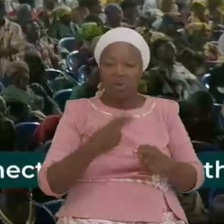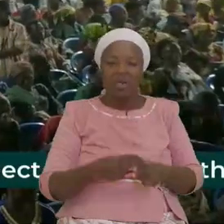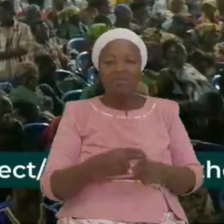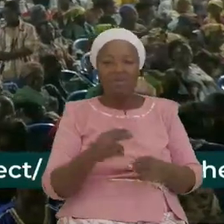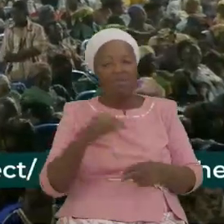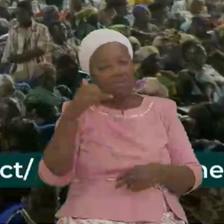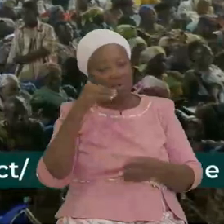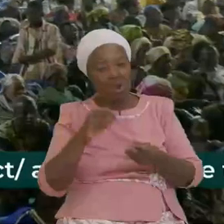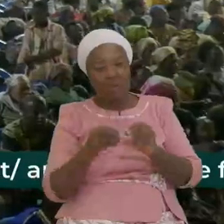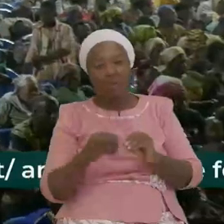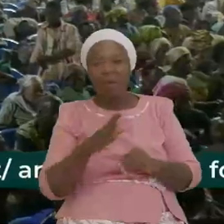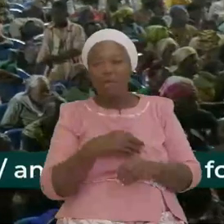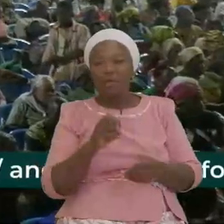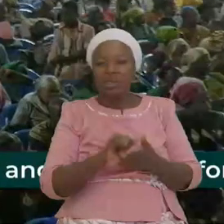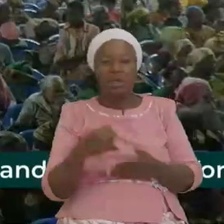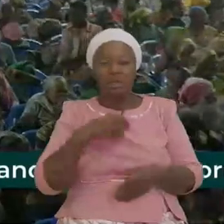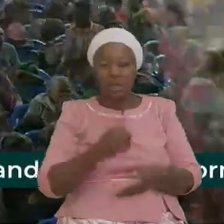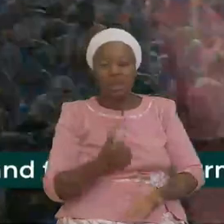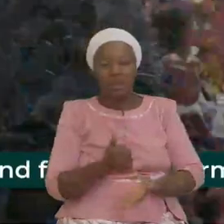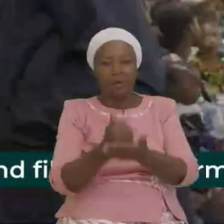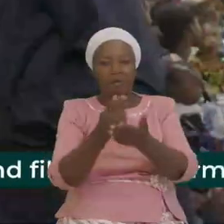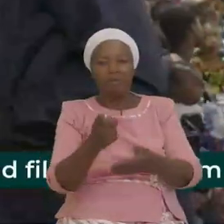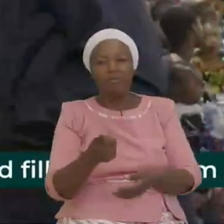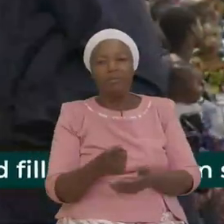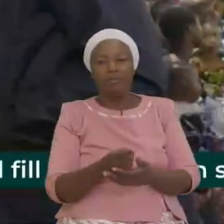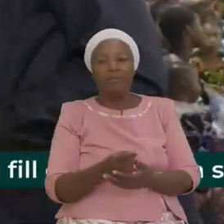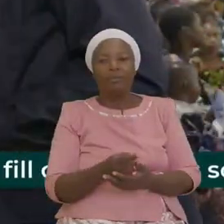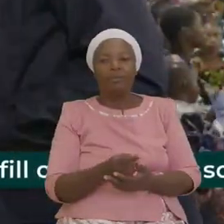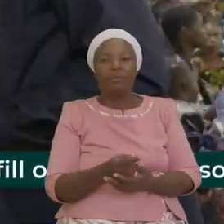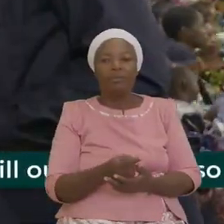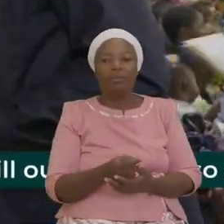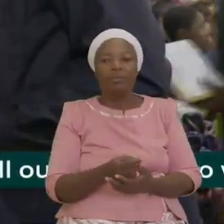So that we can see you through and help you.